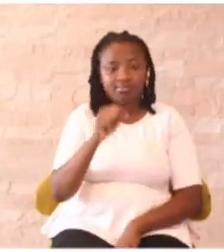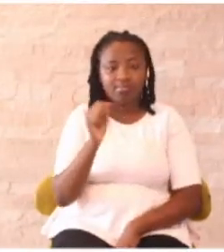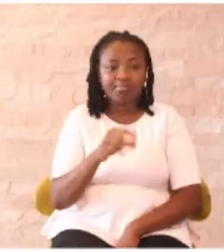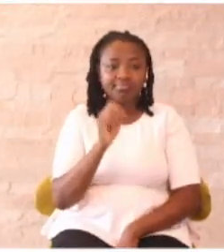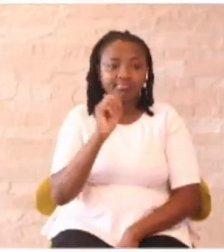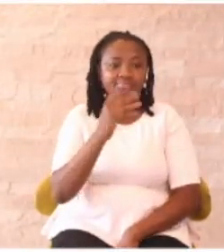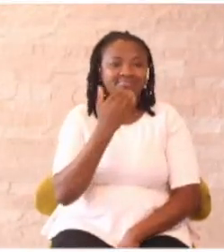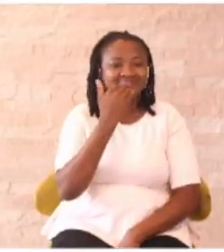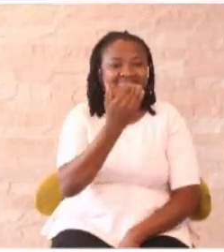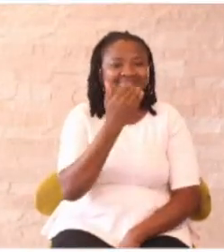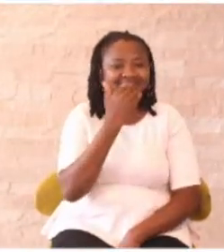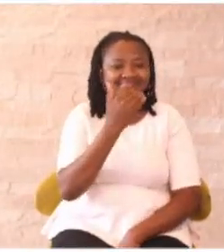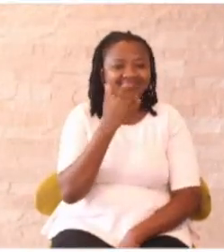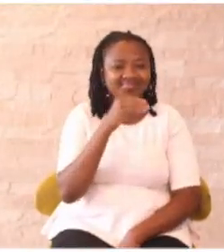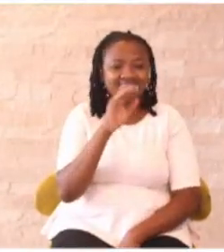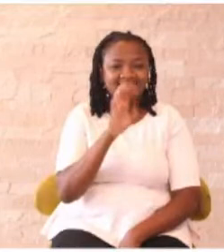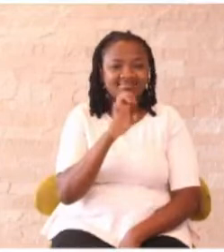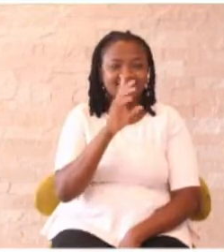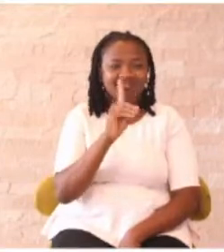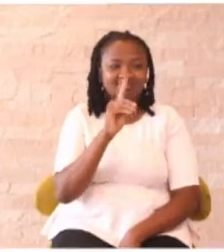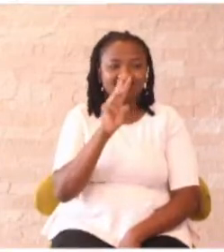Dibabe. Thank you, UDNA.